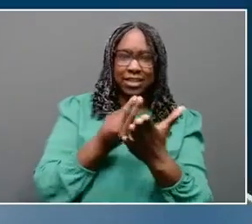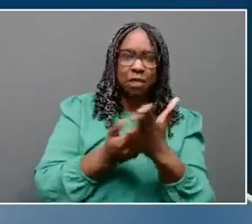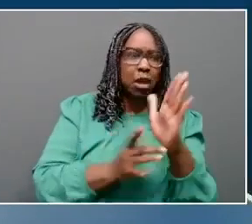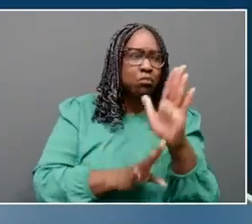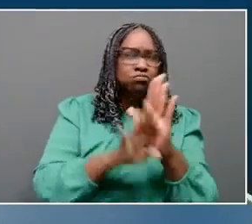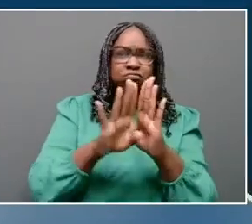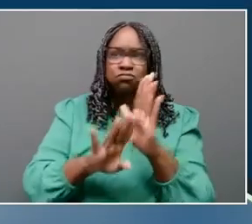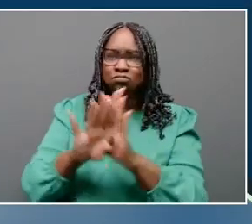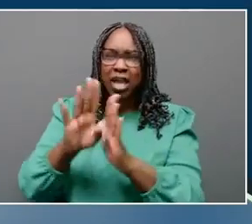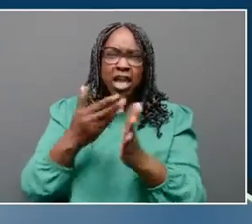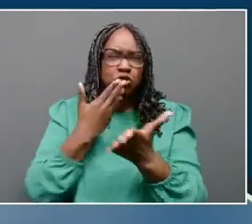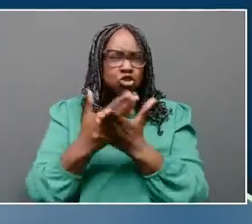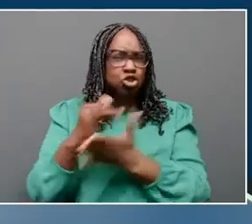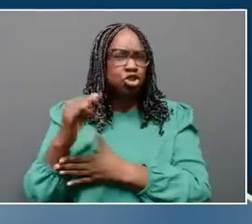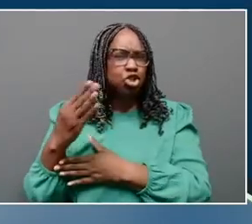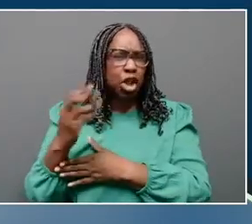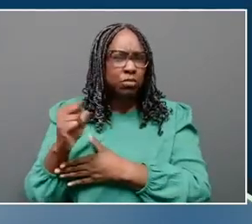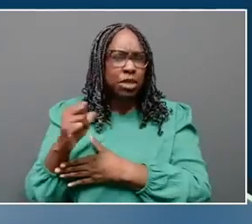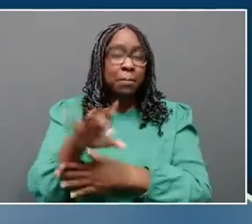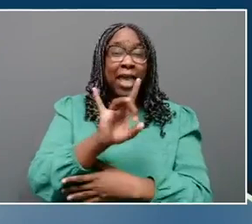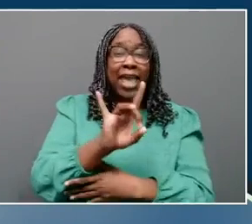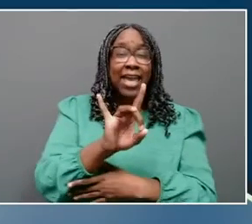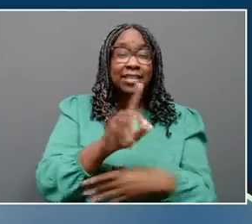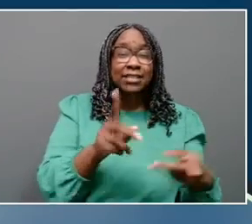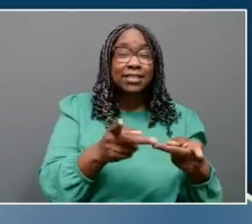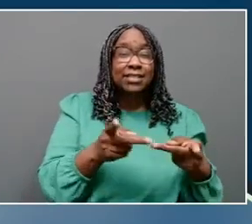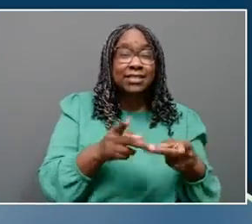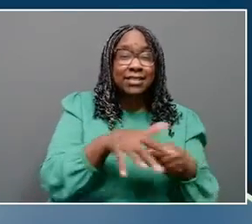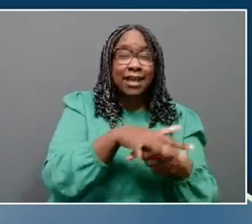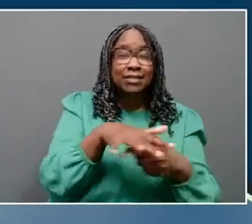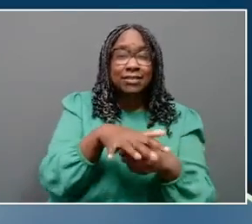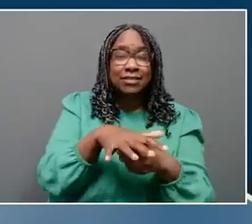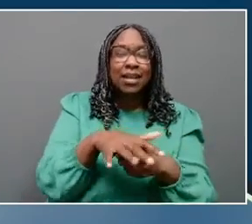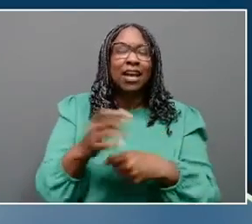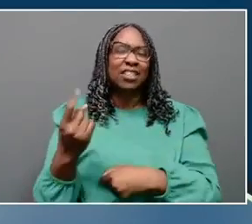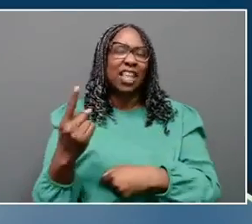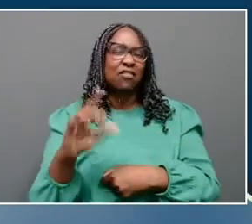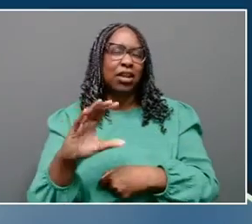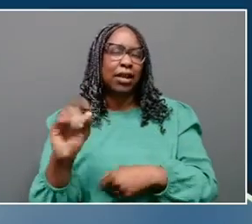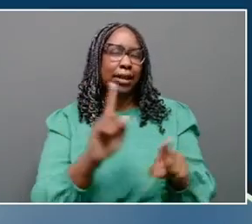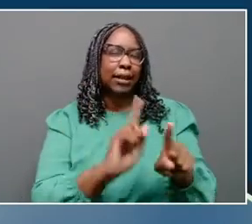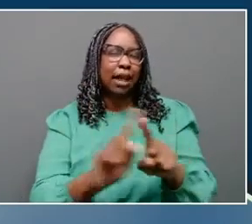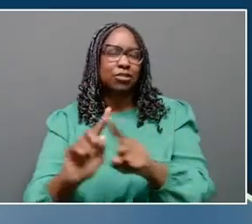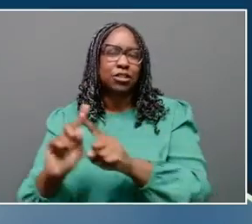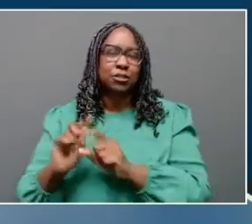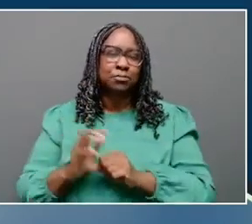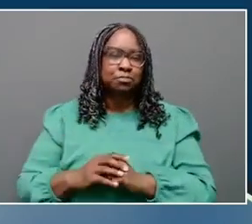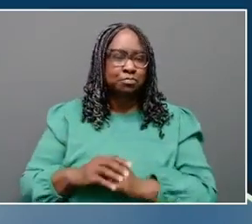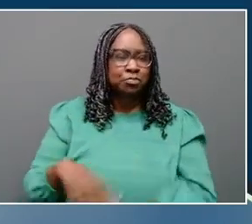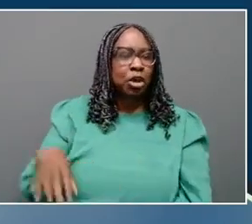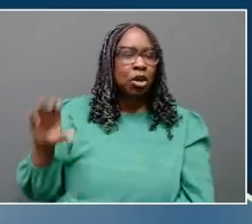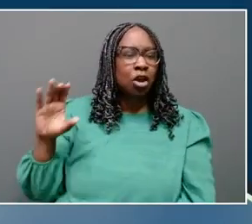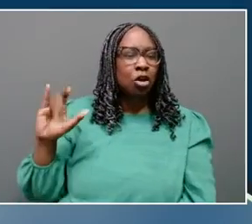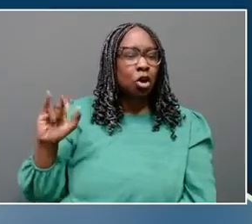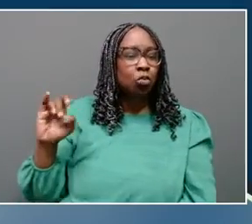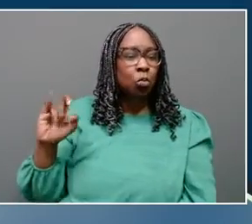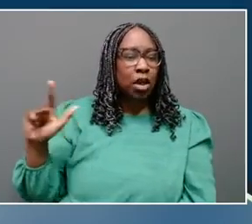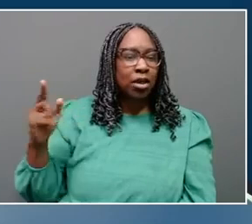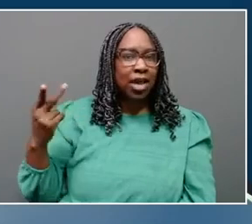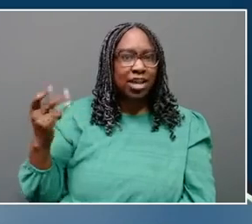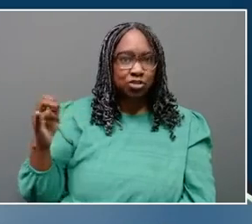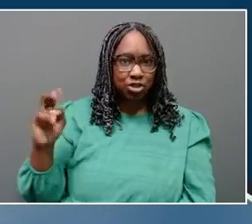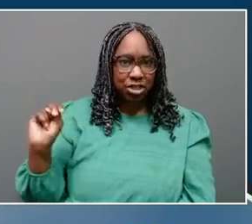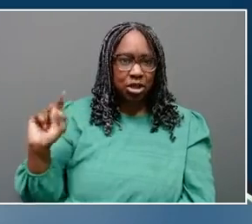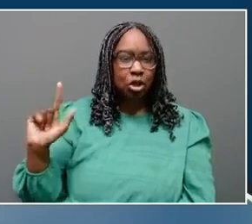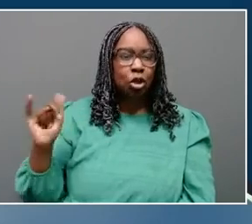eight sites in 11 counties. The projects that we're announcing today are in Caldwell, Henderson, Logan,